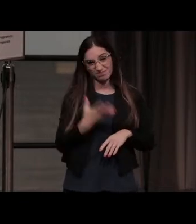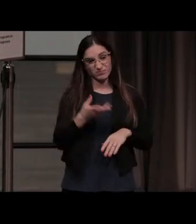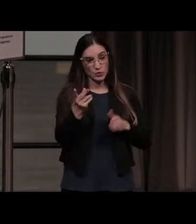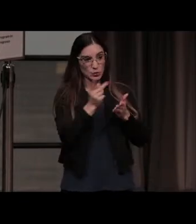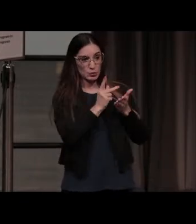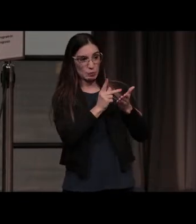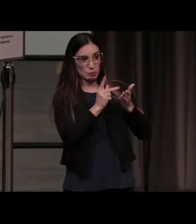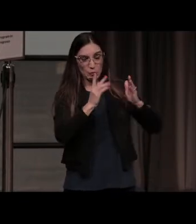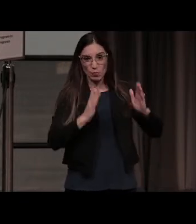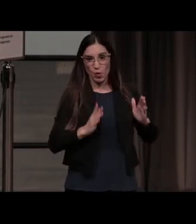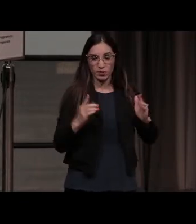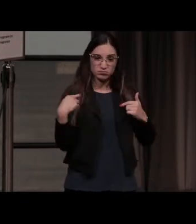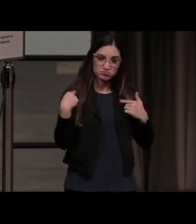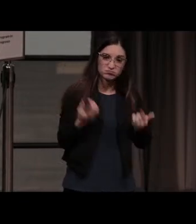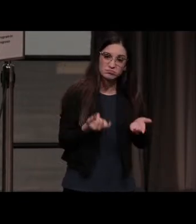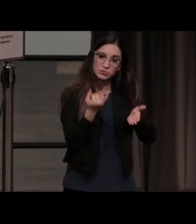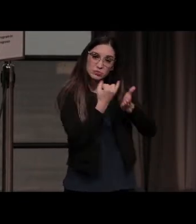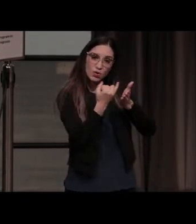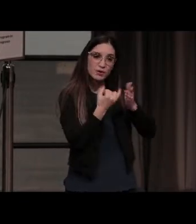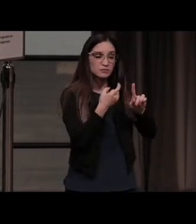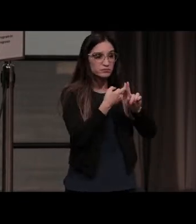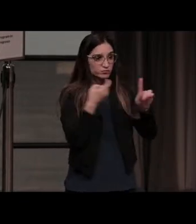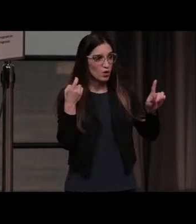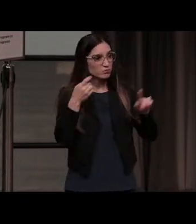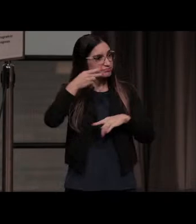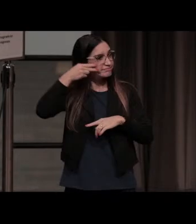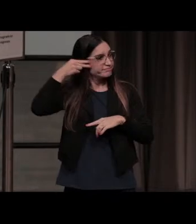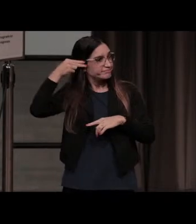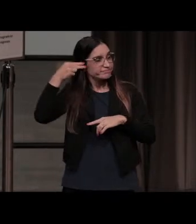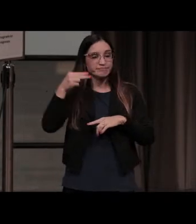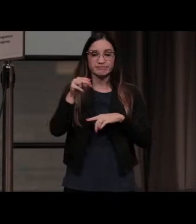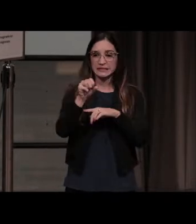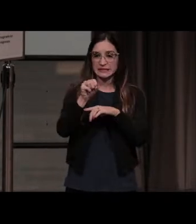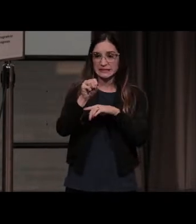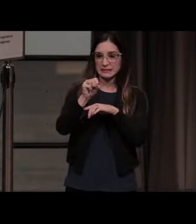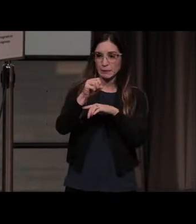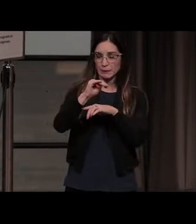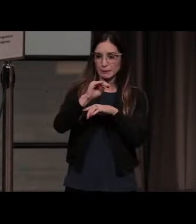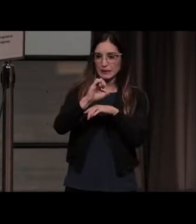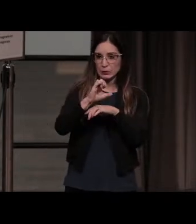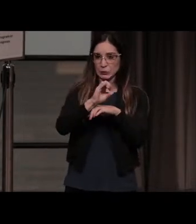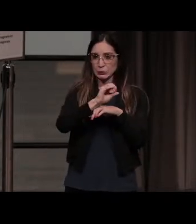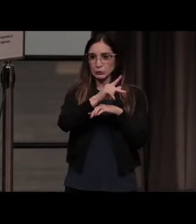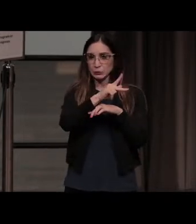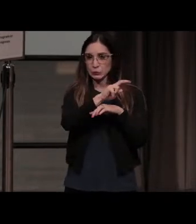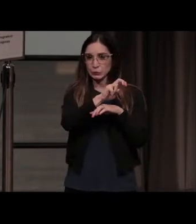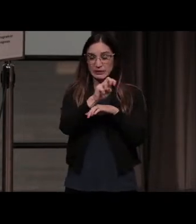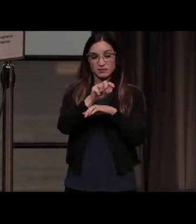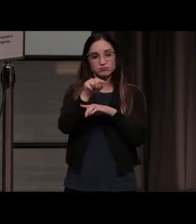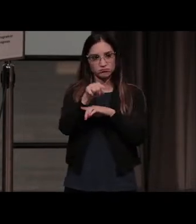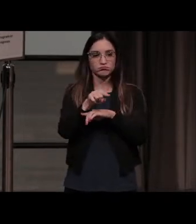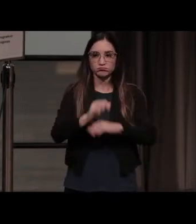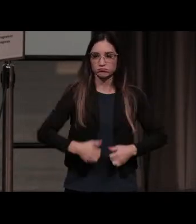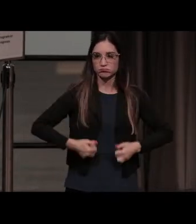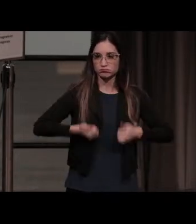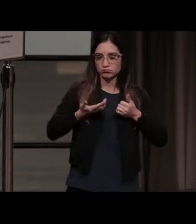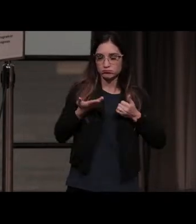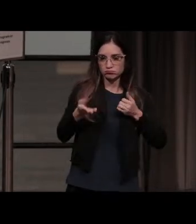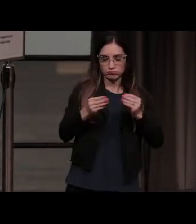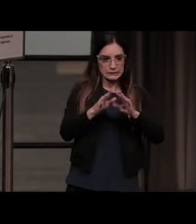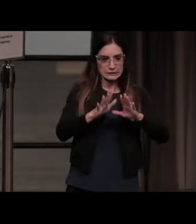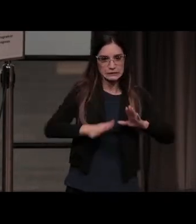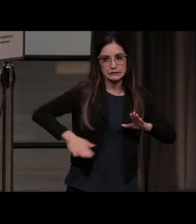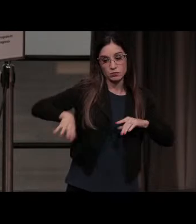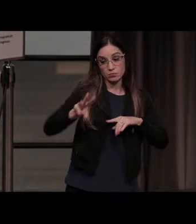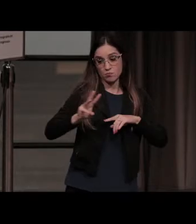and activist from the Otter Clan of the Miccosukee tribe of Indians of Florida. He resides on the Miccosukee Reservation, located west